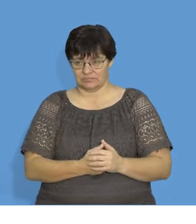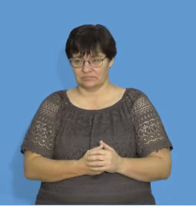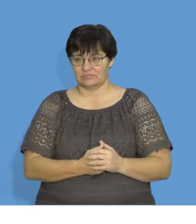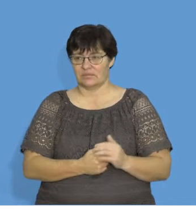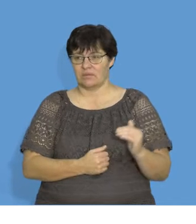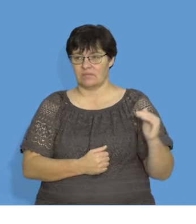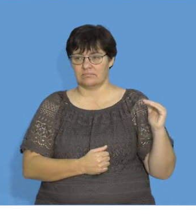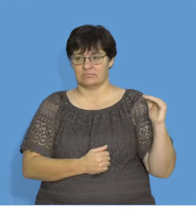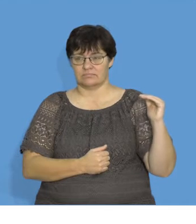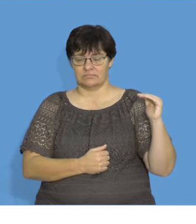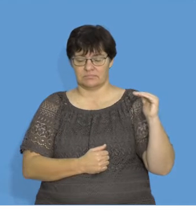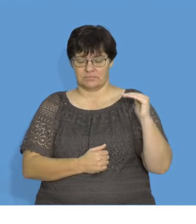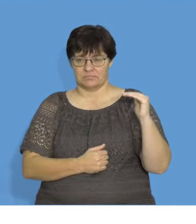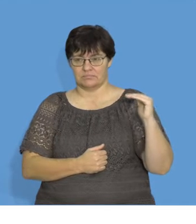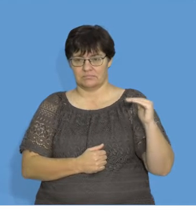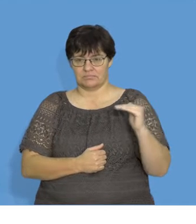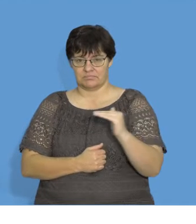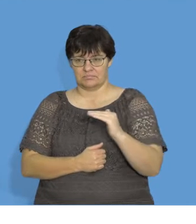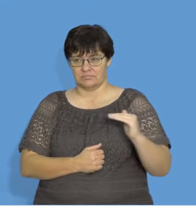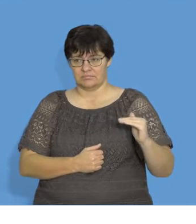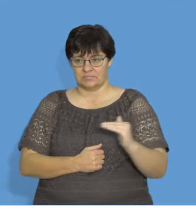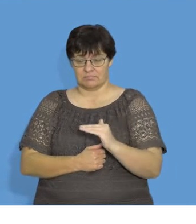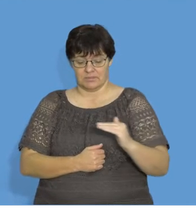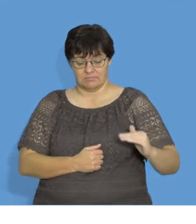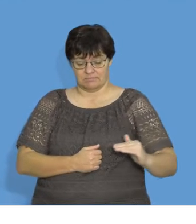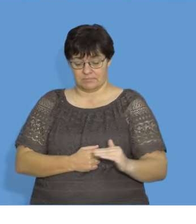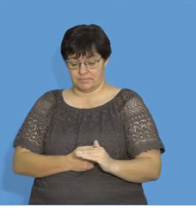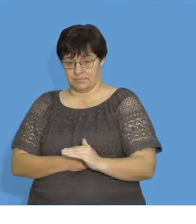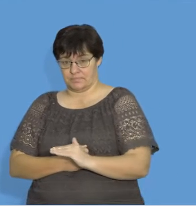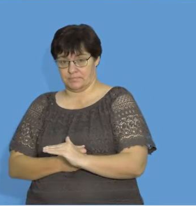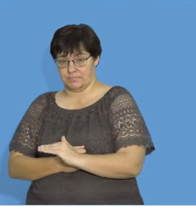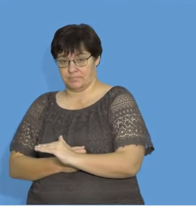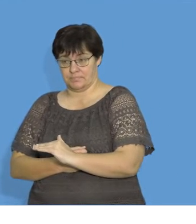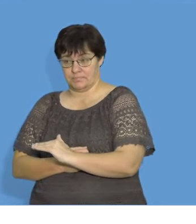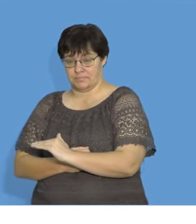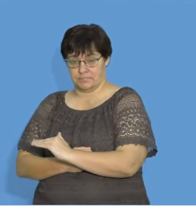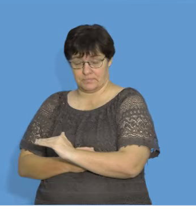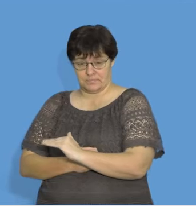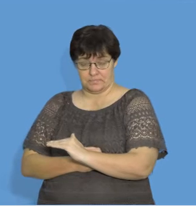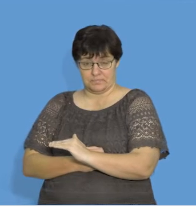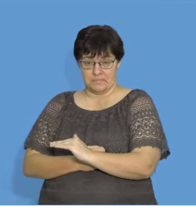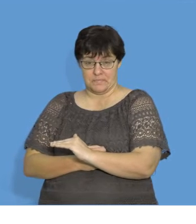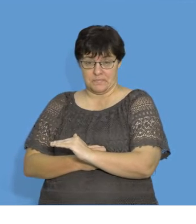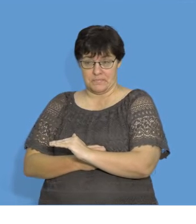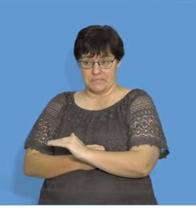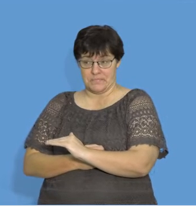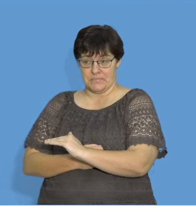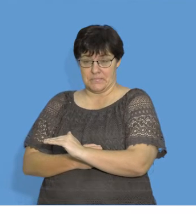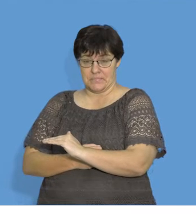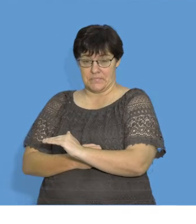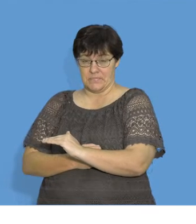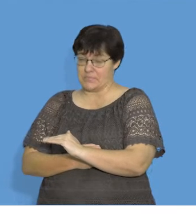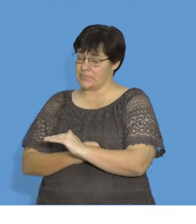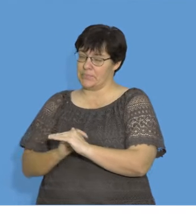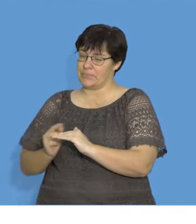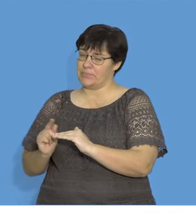so they're going faster. And let's see, they all get there at the same time. And it's going further and further and further